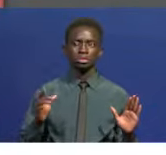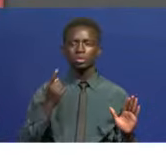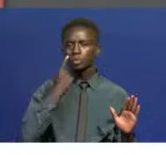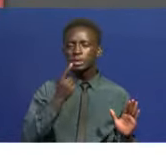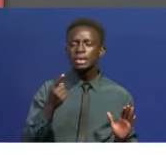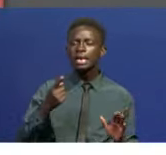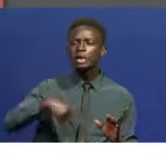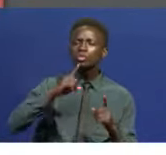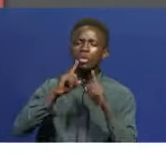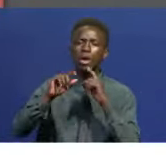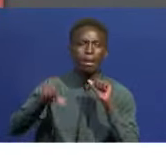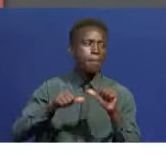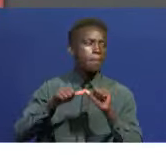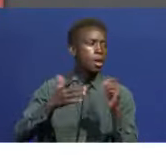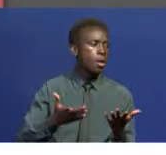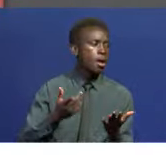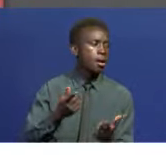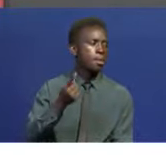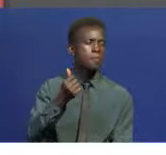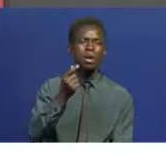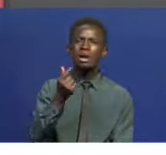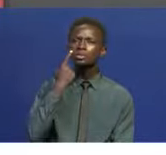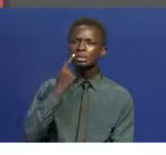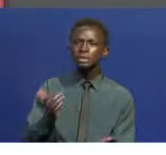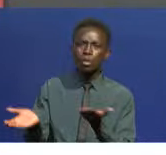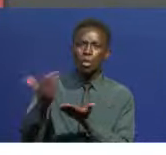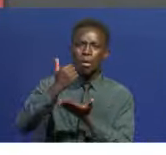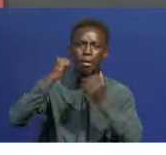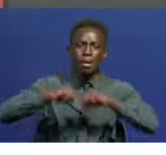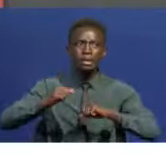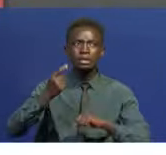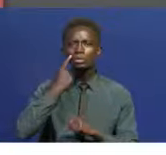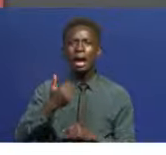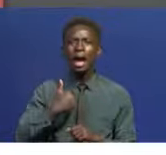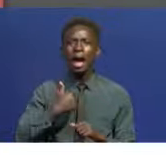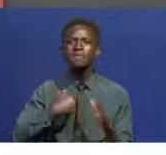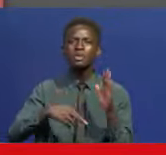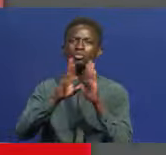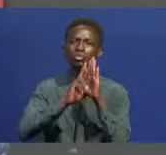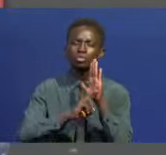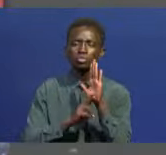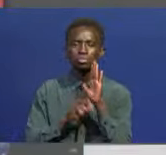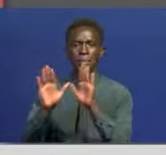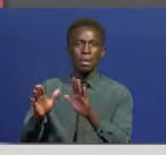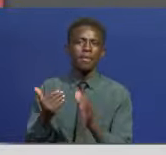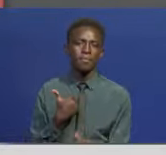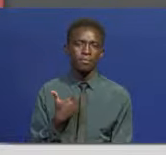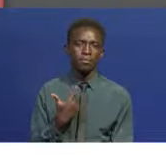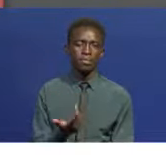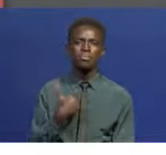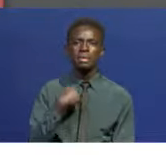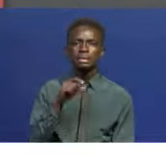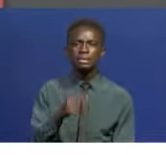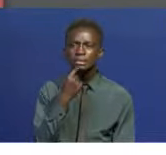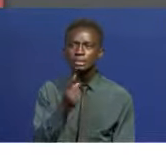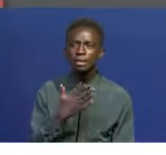the issue of monetary. You know, in our collective bargaining agreement, we look at the terms and the conditions. And I wanted to assist my